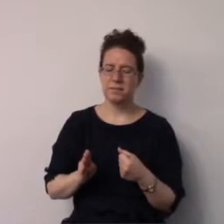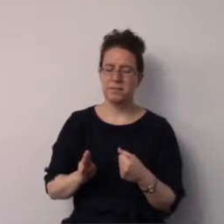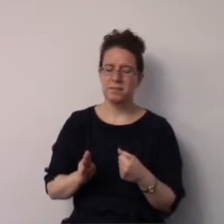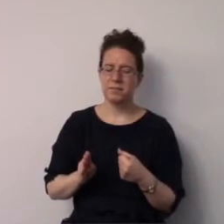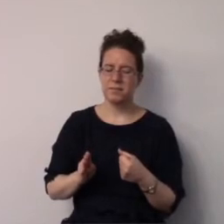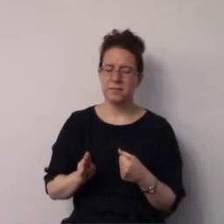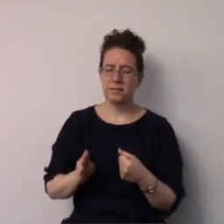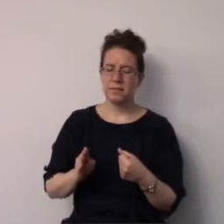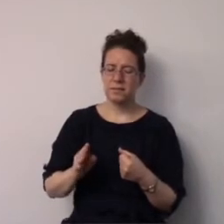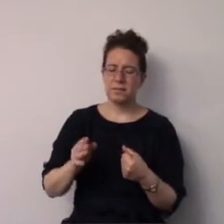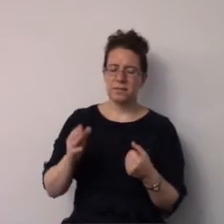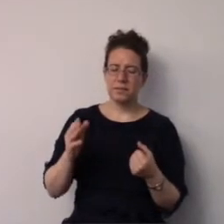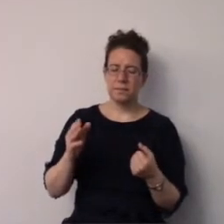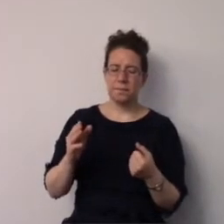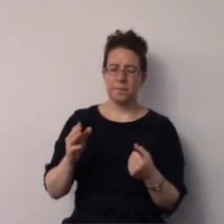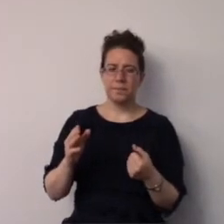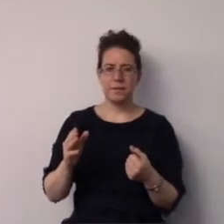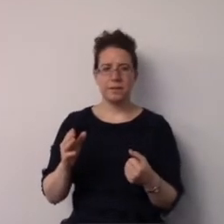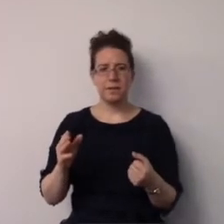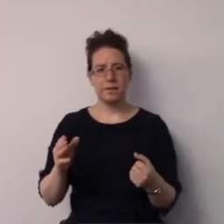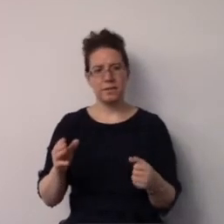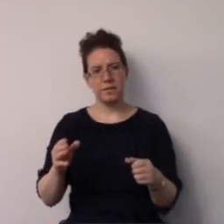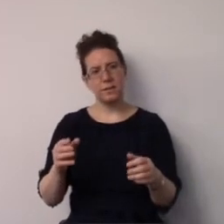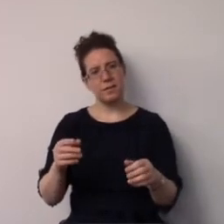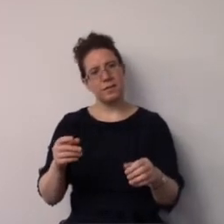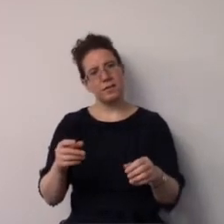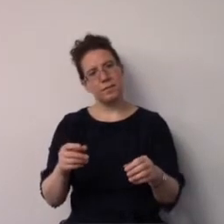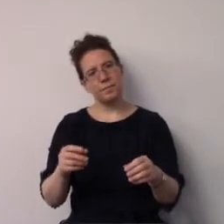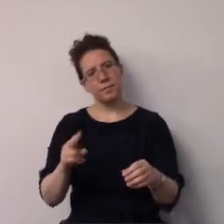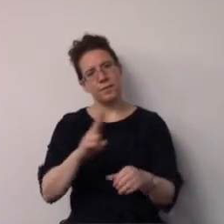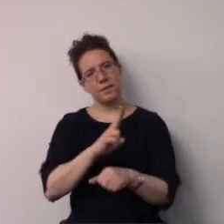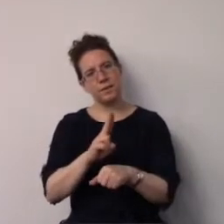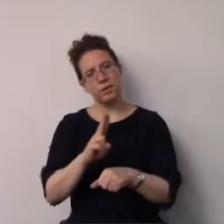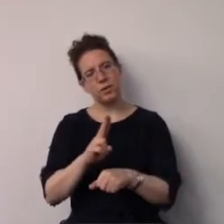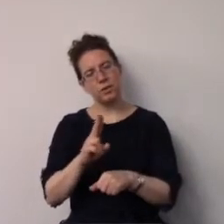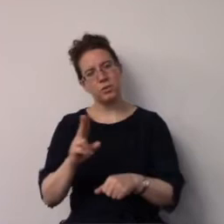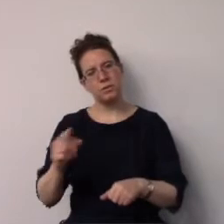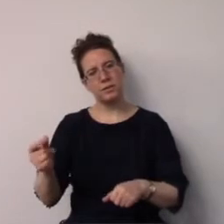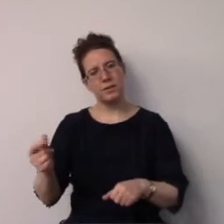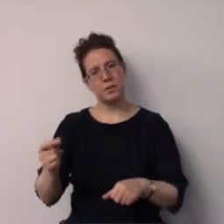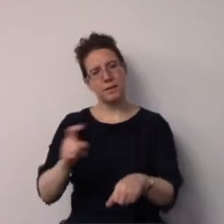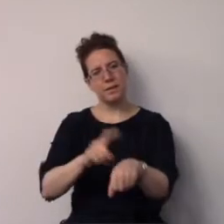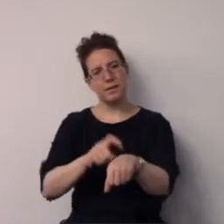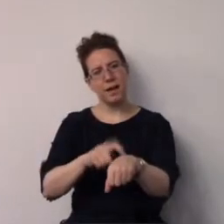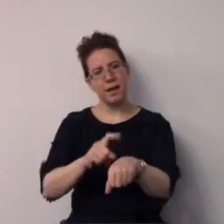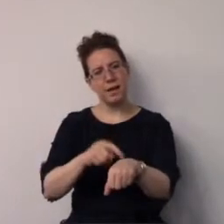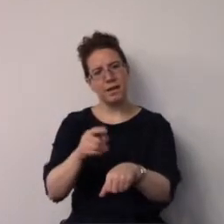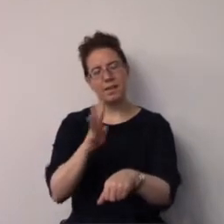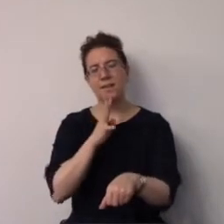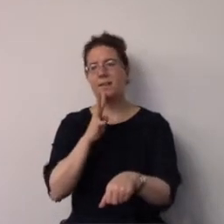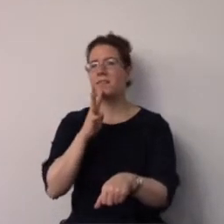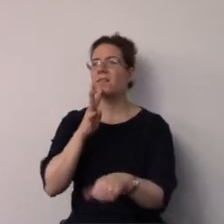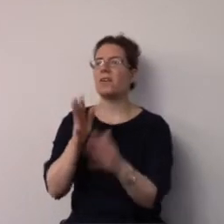Jesus. Melt our hearts in your love, Lord. Melt our hearts in your